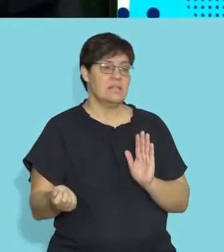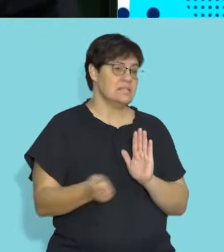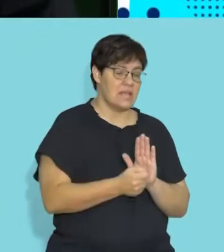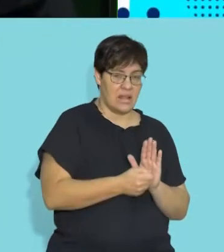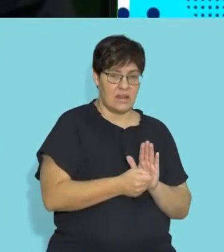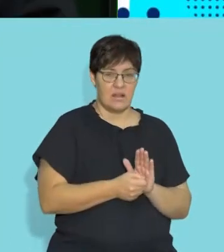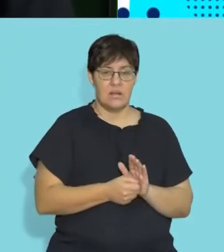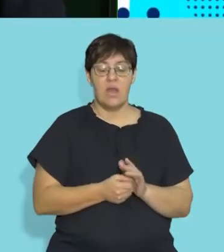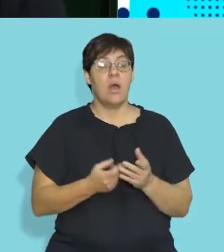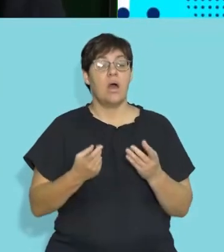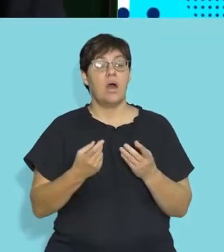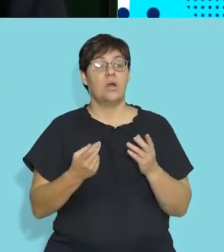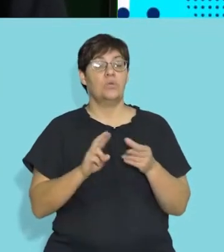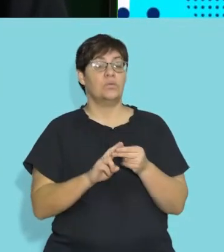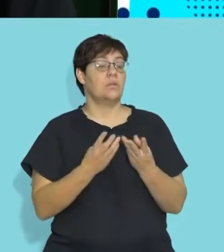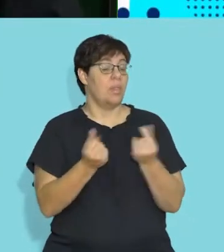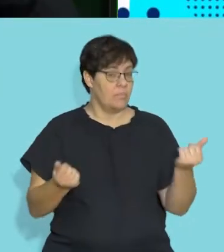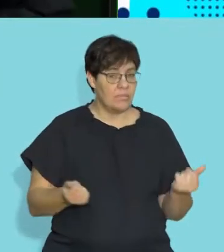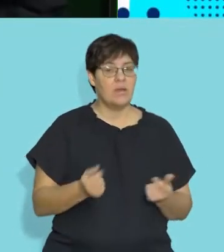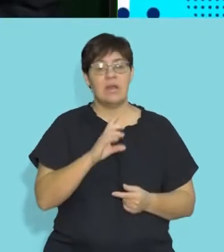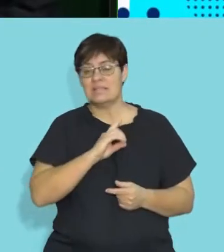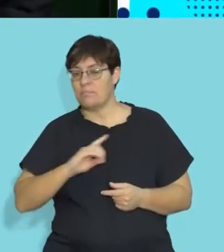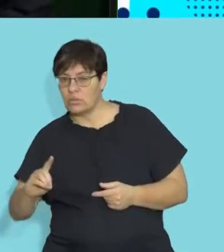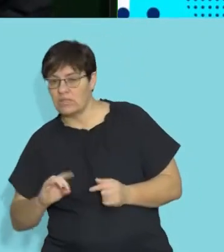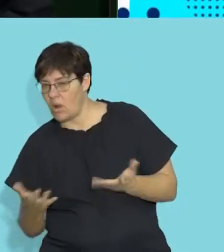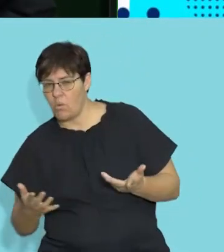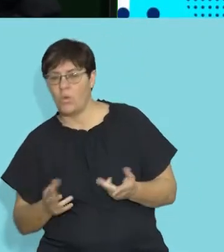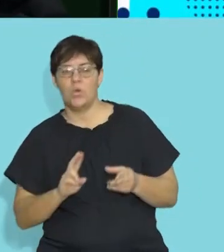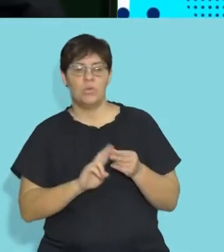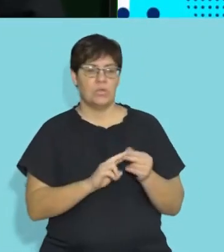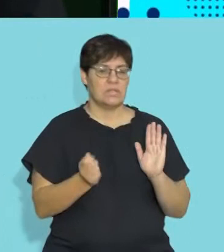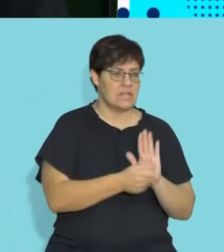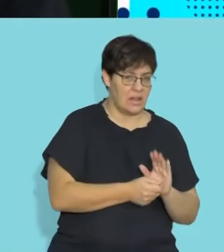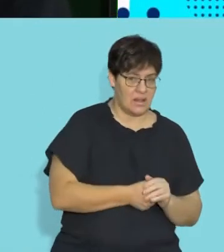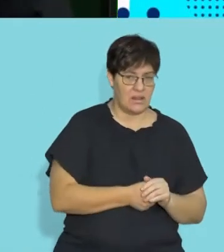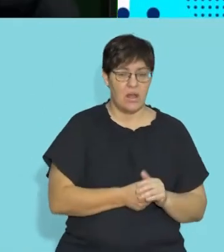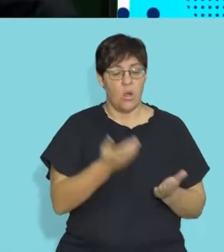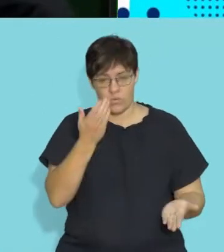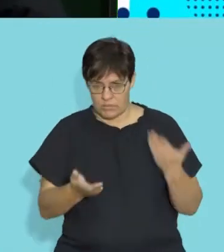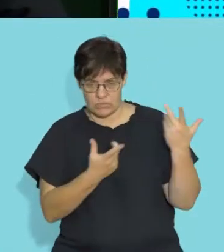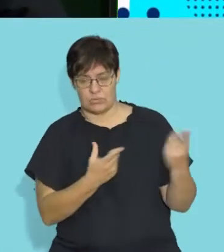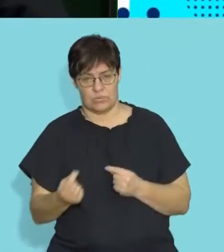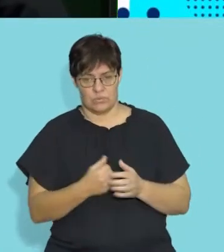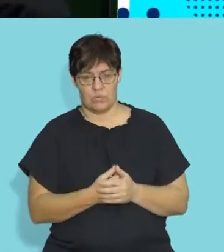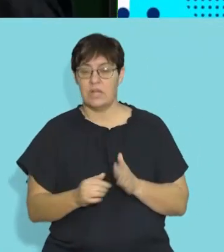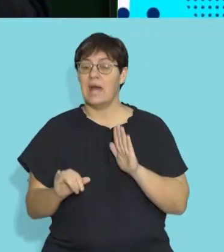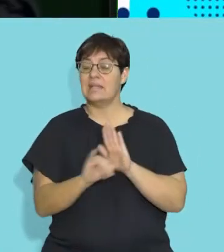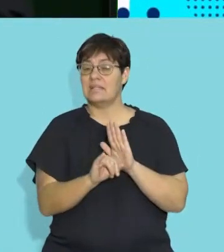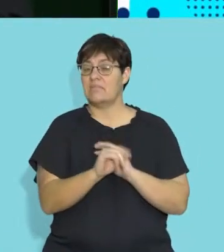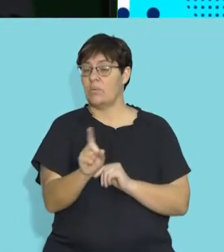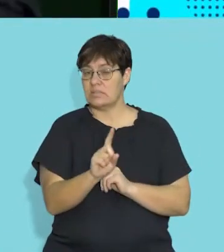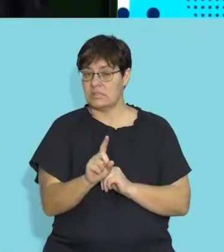had, units that you sold, find missing units. Look at cash that is being deposited, number of units sold. Do your comparisons